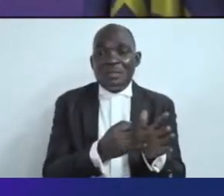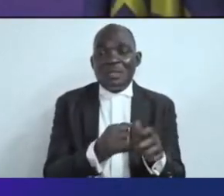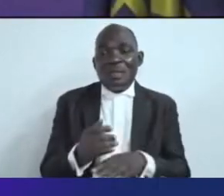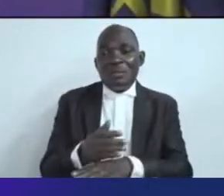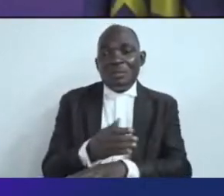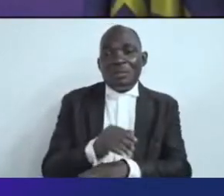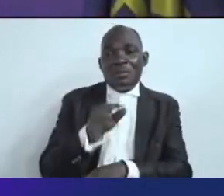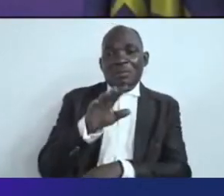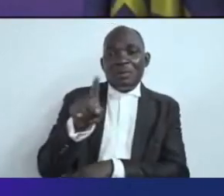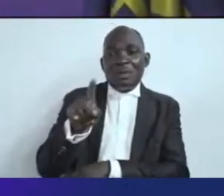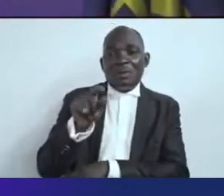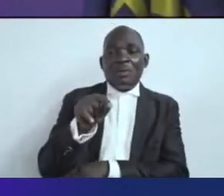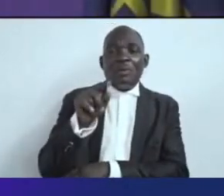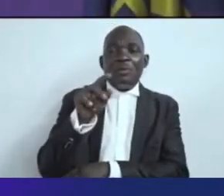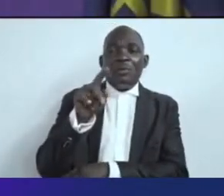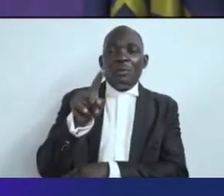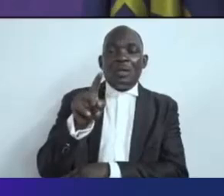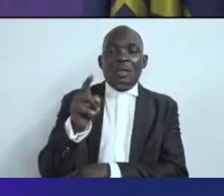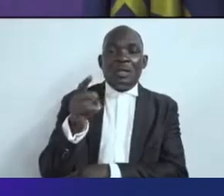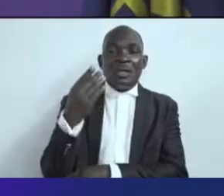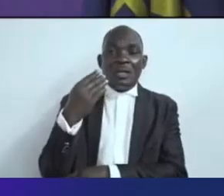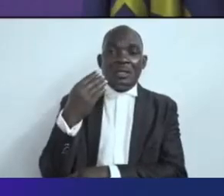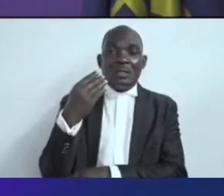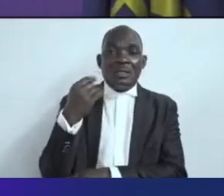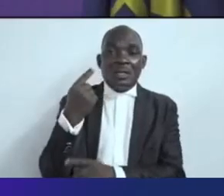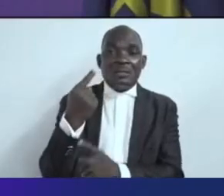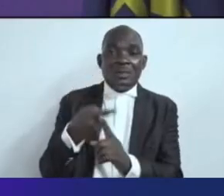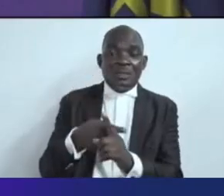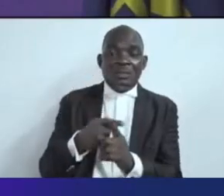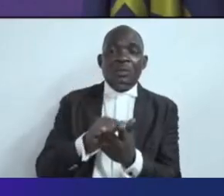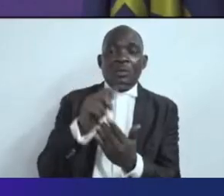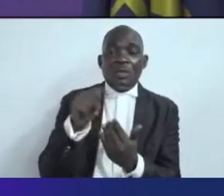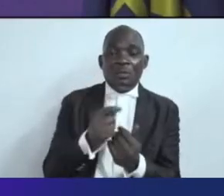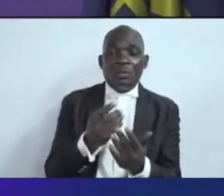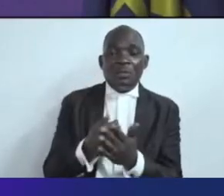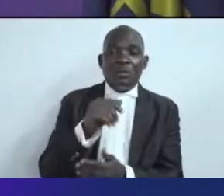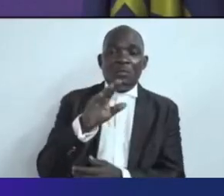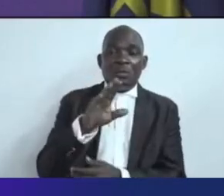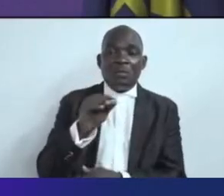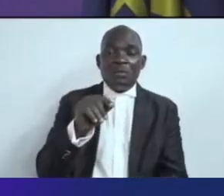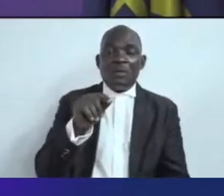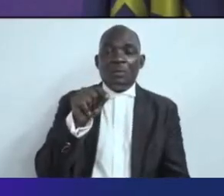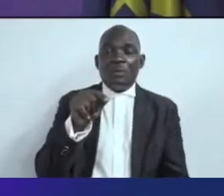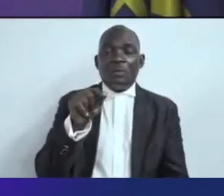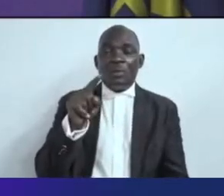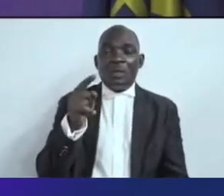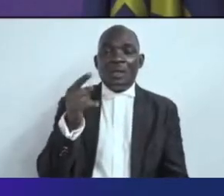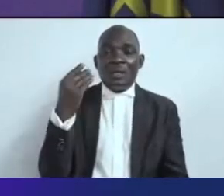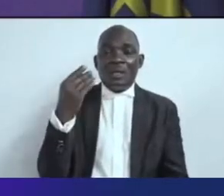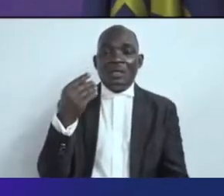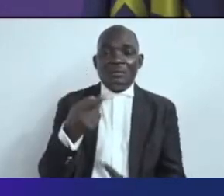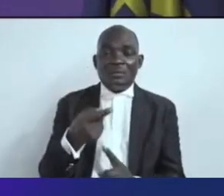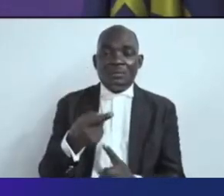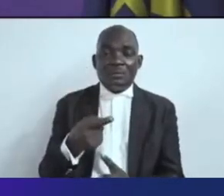to 51.1 in August 2024 from 50.1 in the previous month.